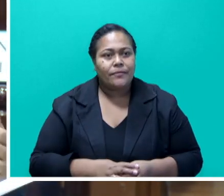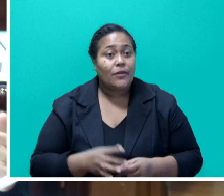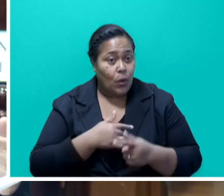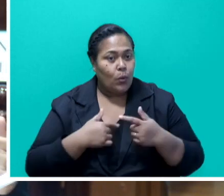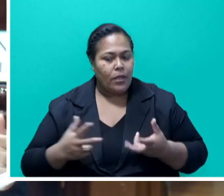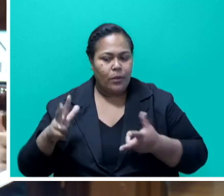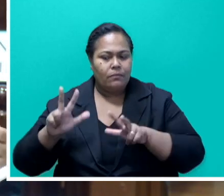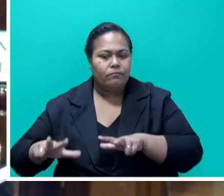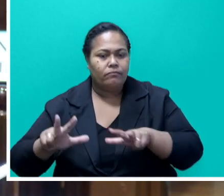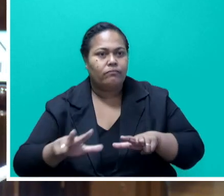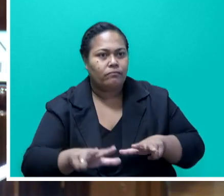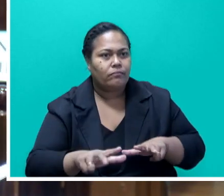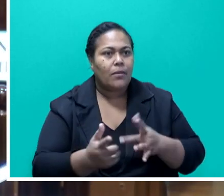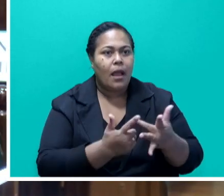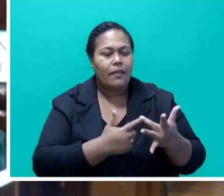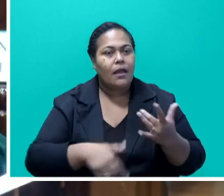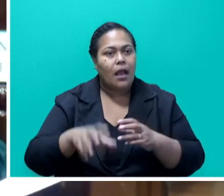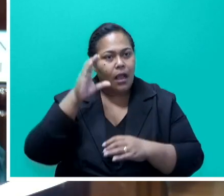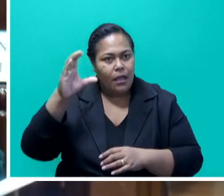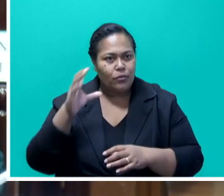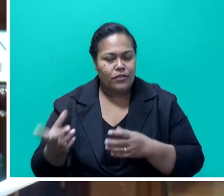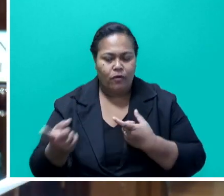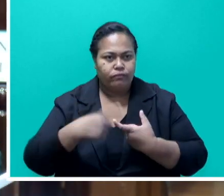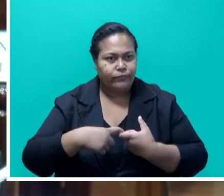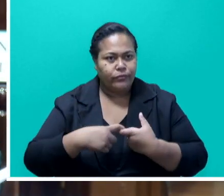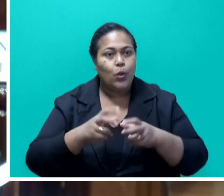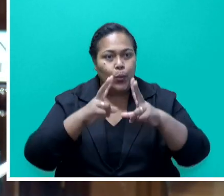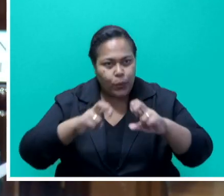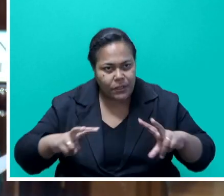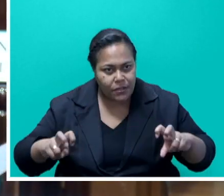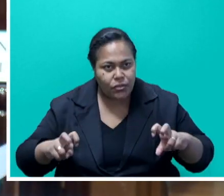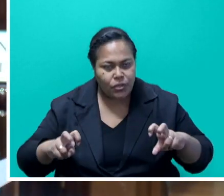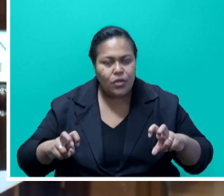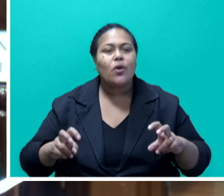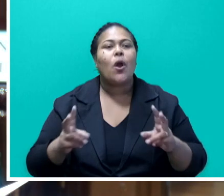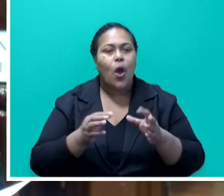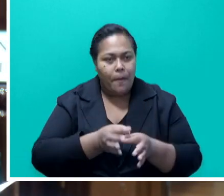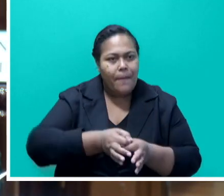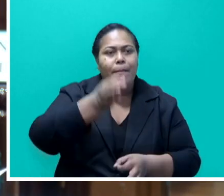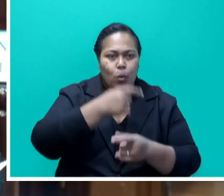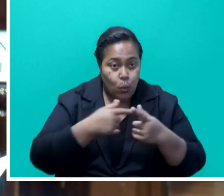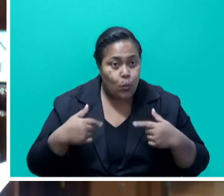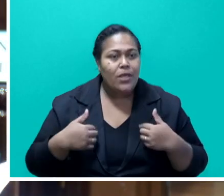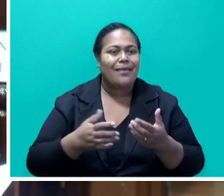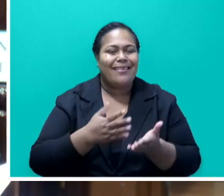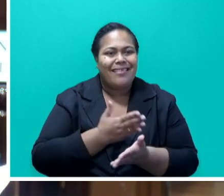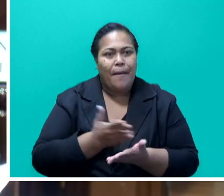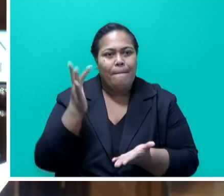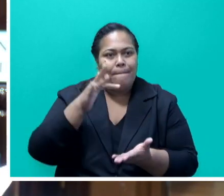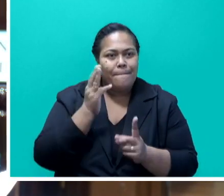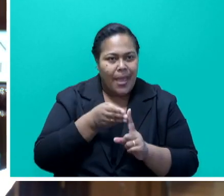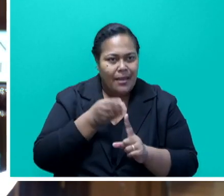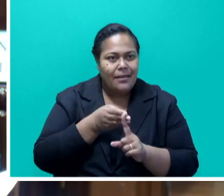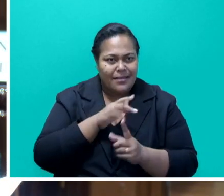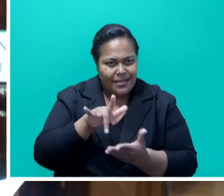joint research on bamboo species. We are the hub of the Pacific, and we have every reason to lead in developing